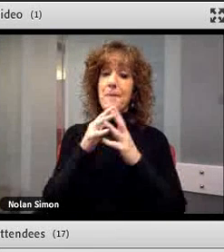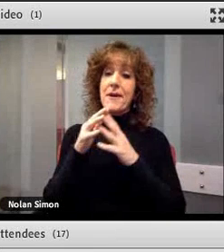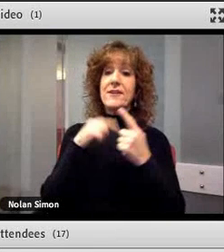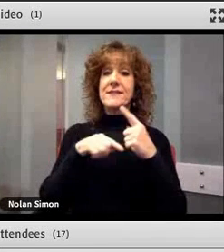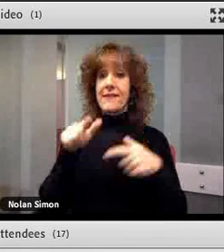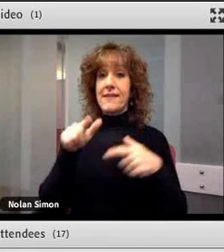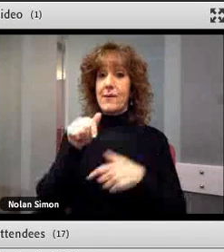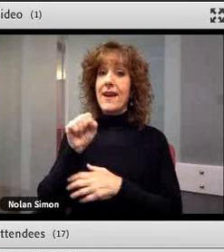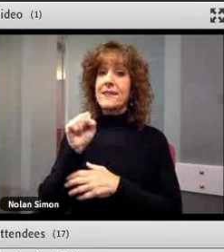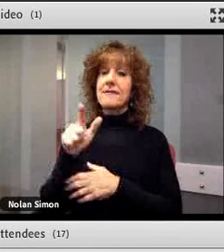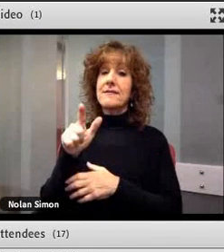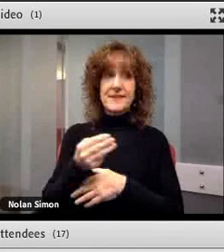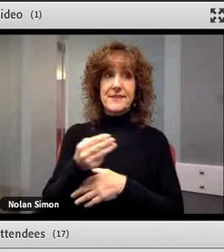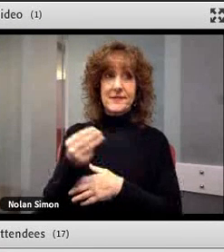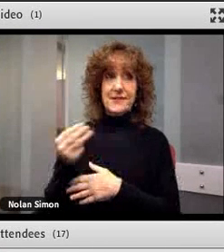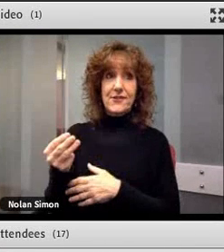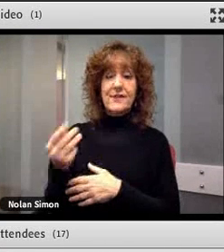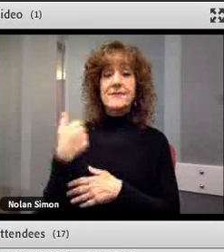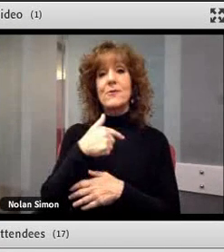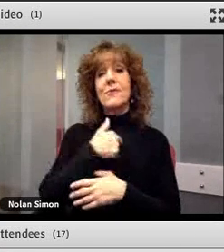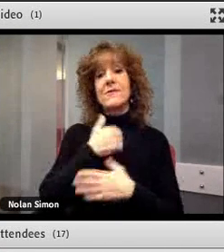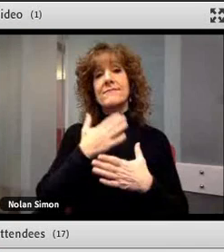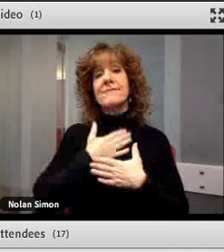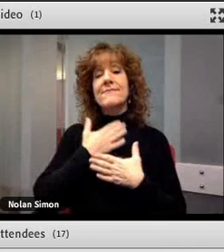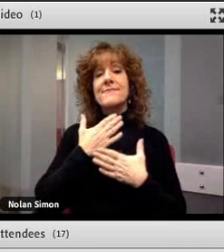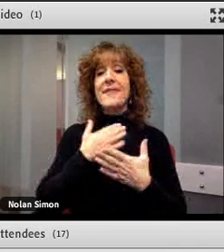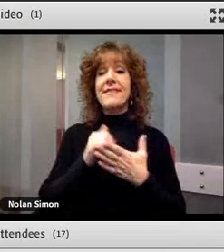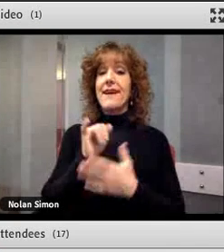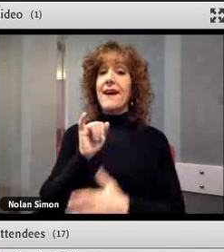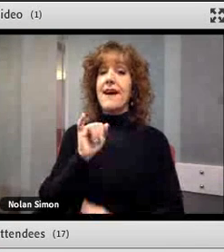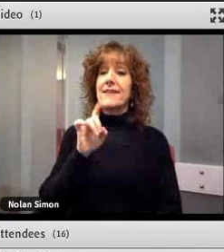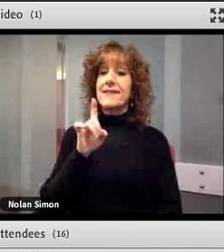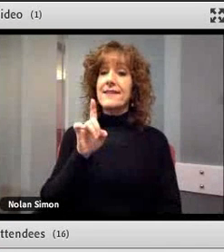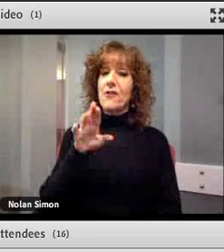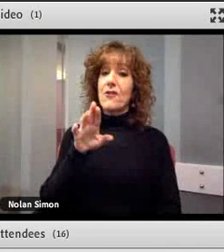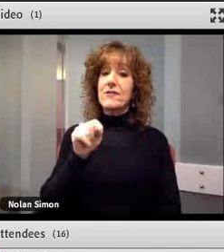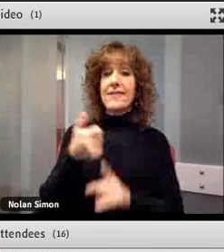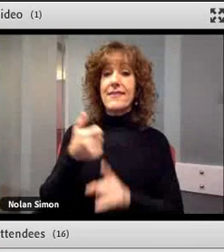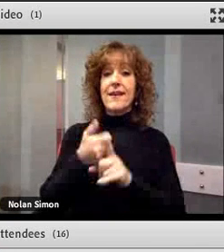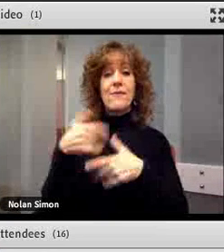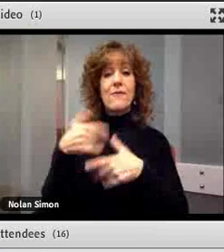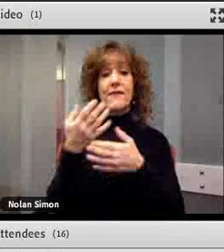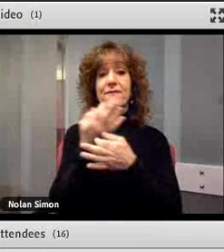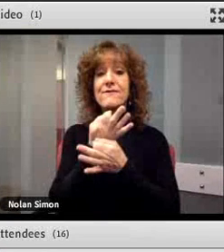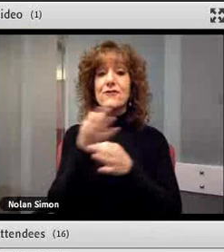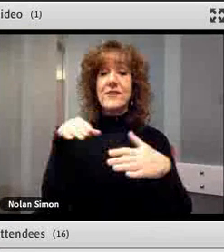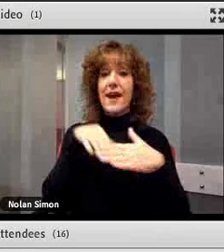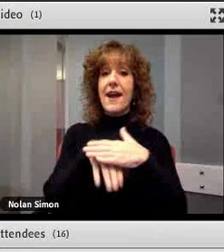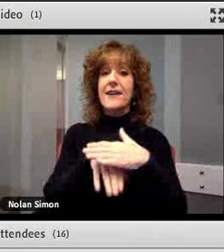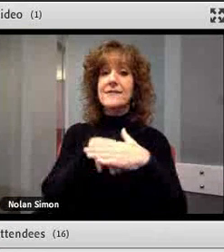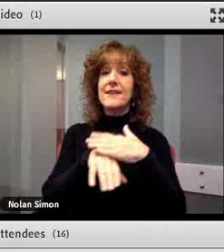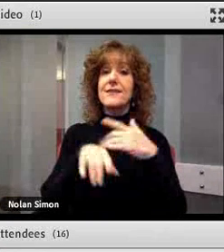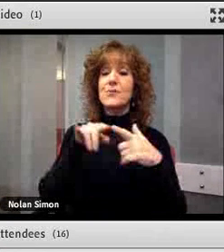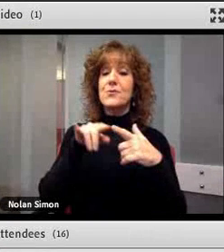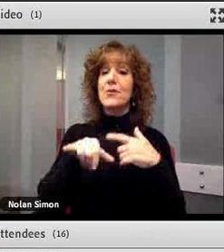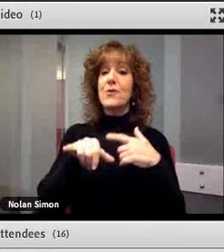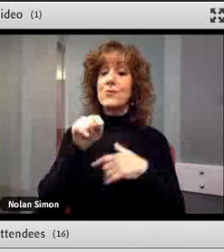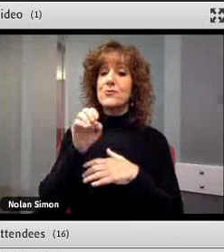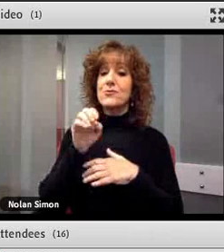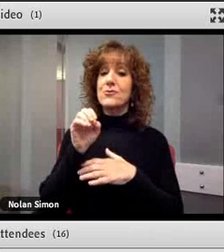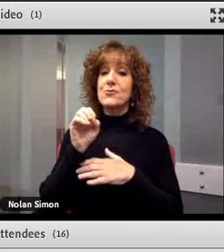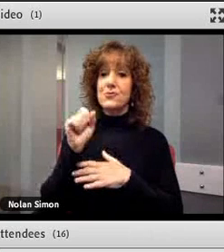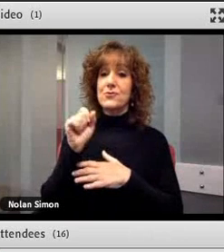Sign Language materials. We're particularly pleased that IDRT is providing free access to the tools